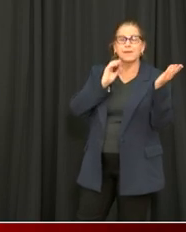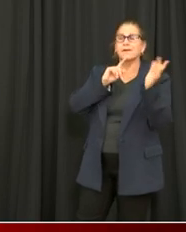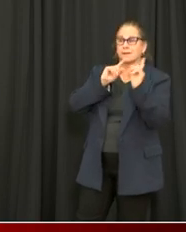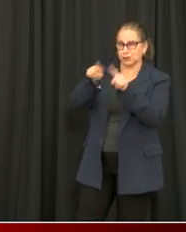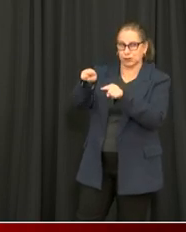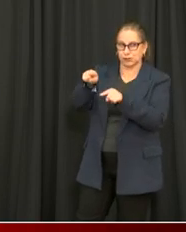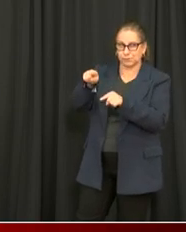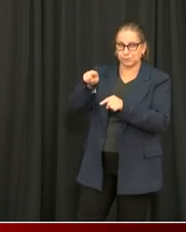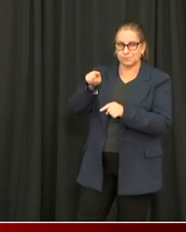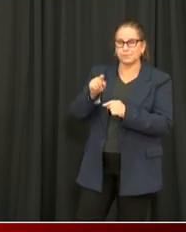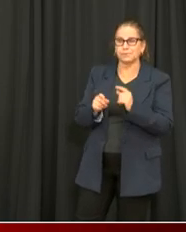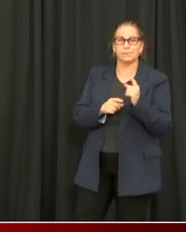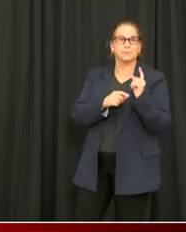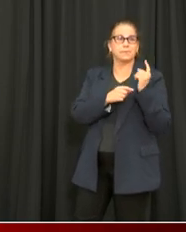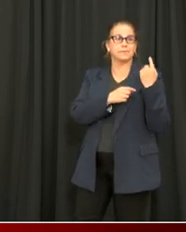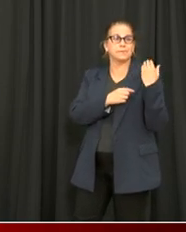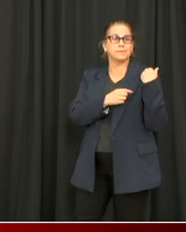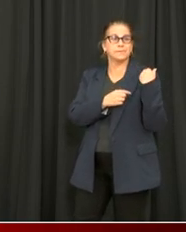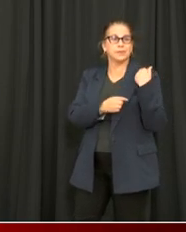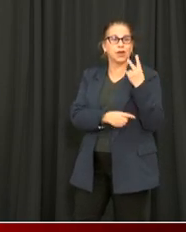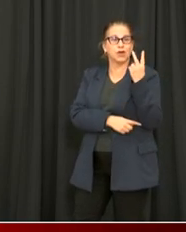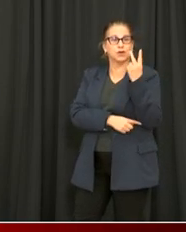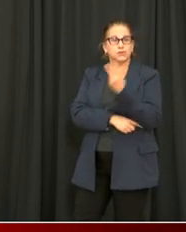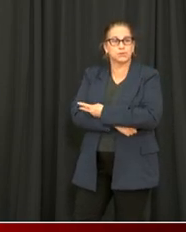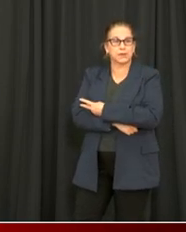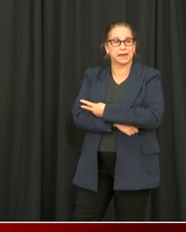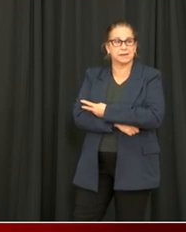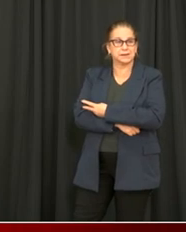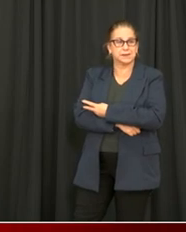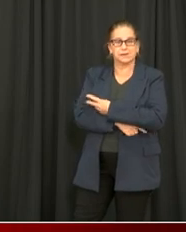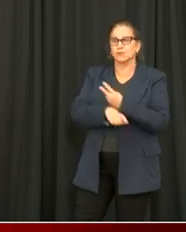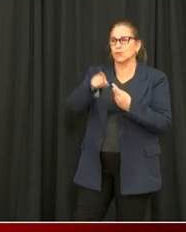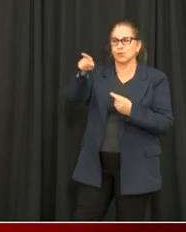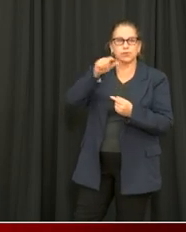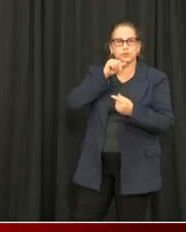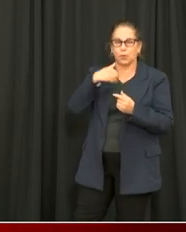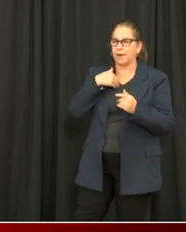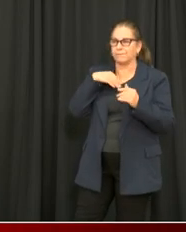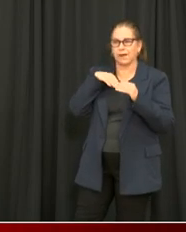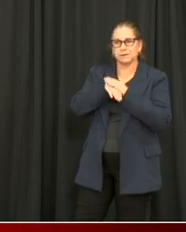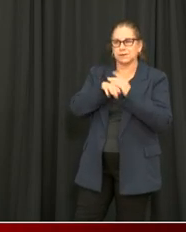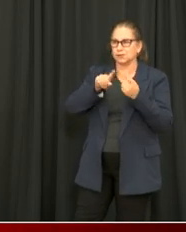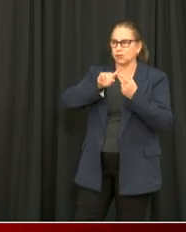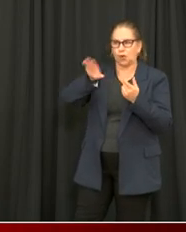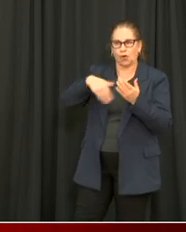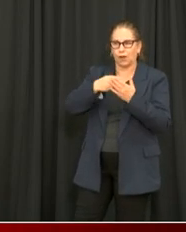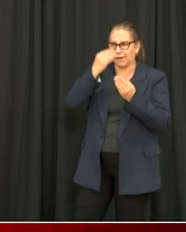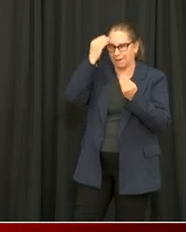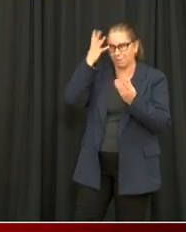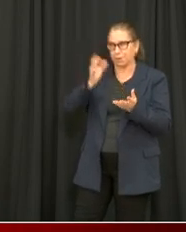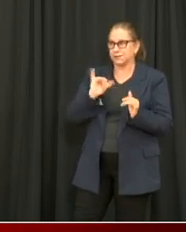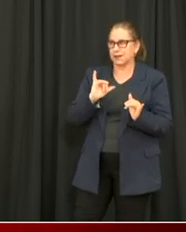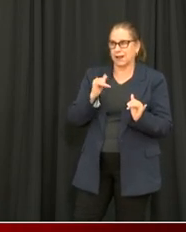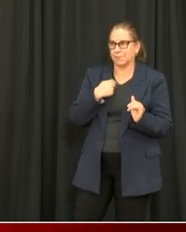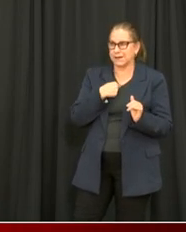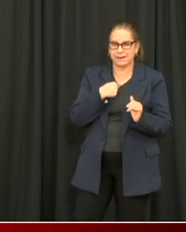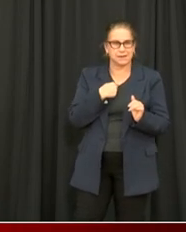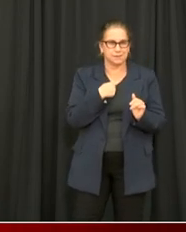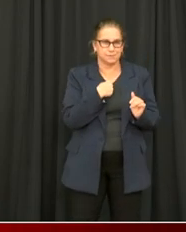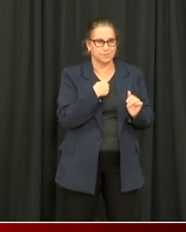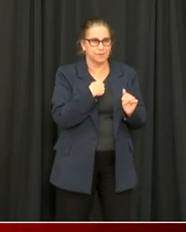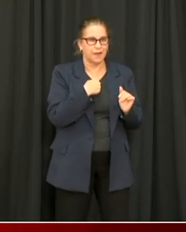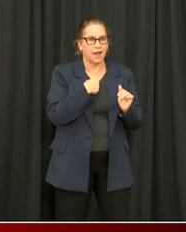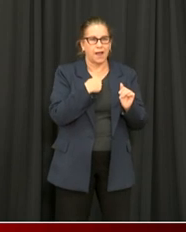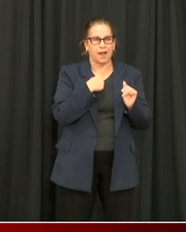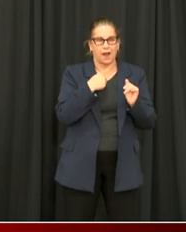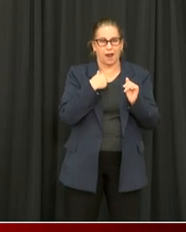have access to all the information that we do. So we look at and we observe trends on a daily basis. So I'm able to go